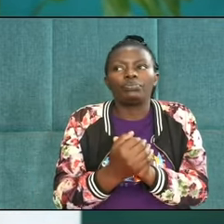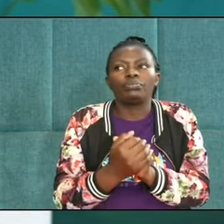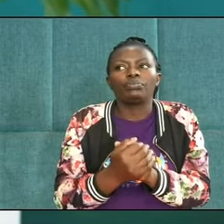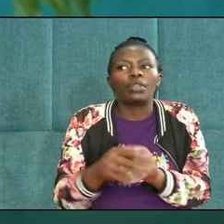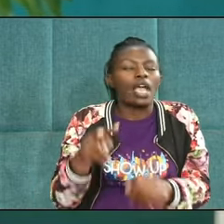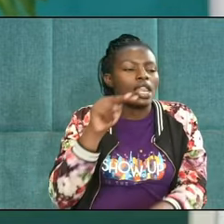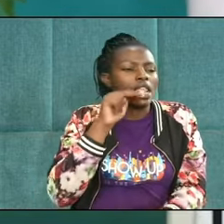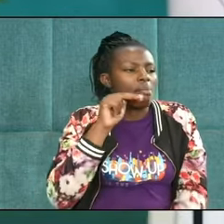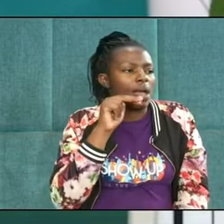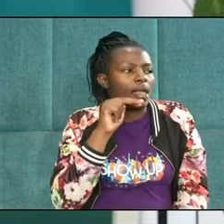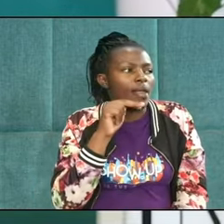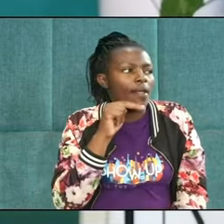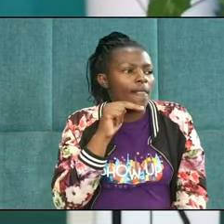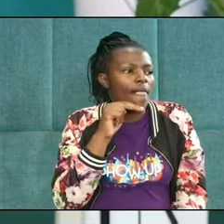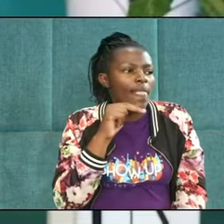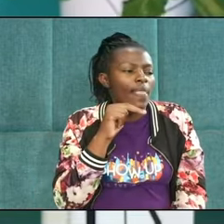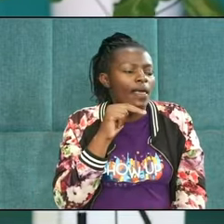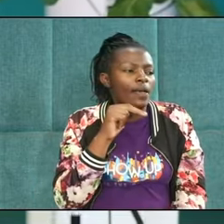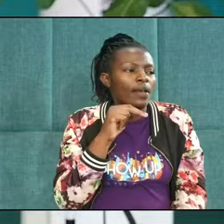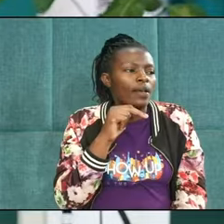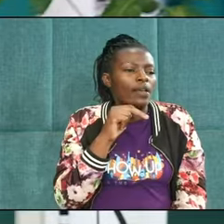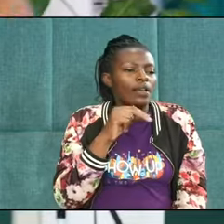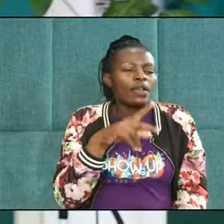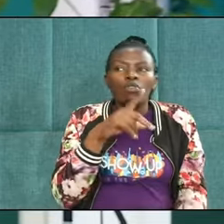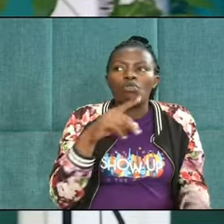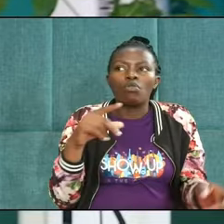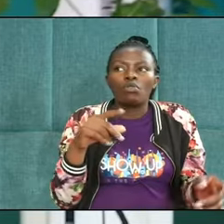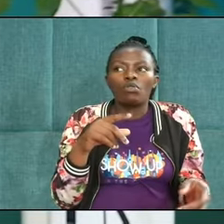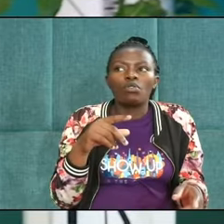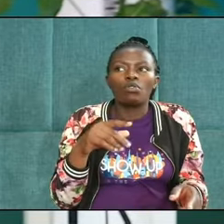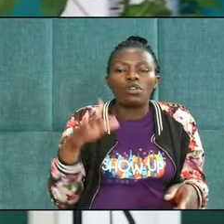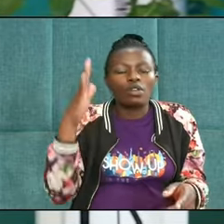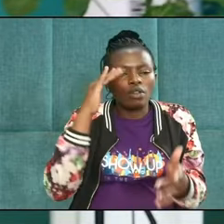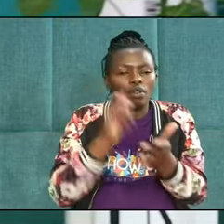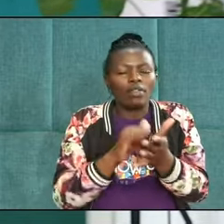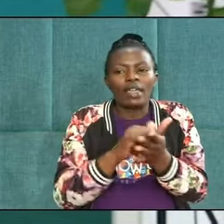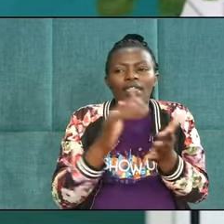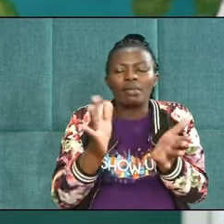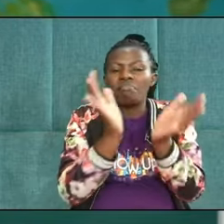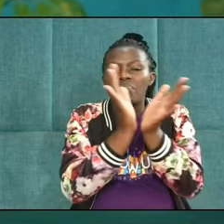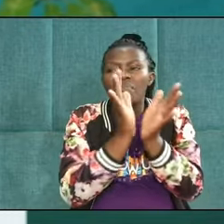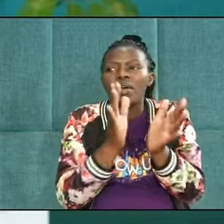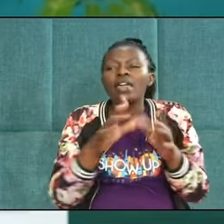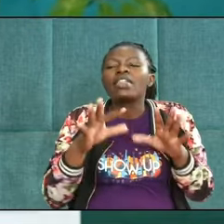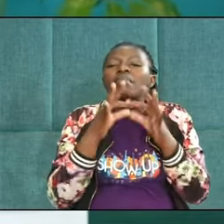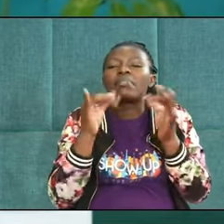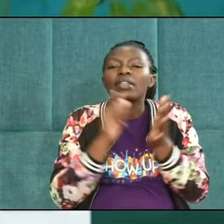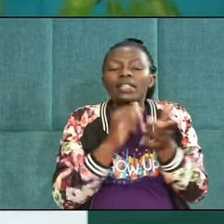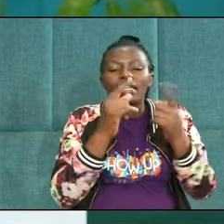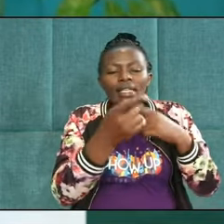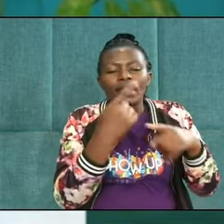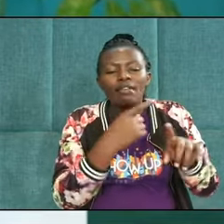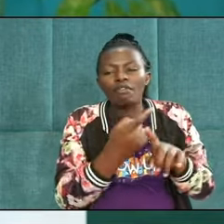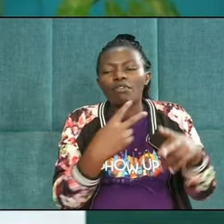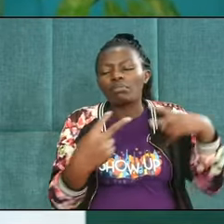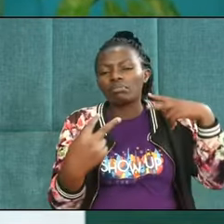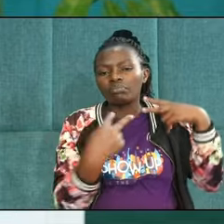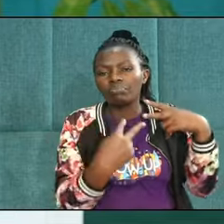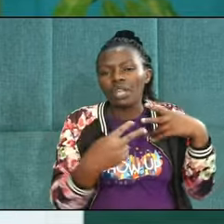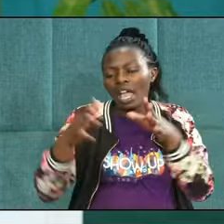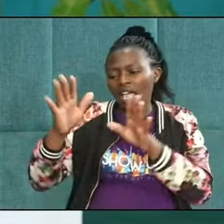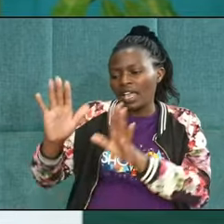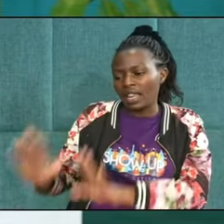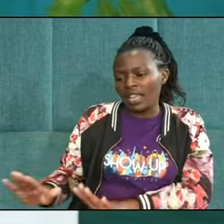Nehemiah observed that the priests who came back from captivity, they left their